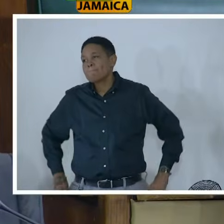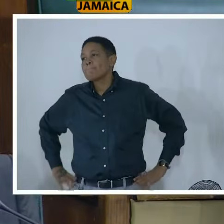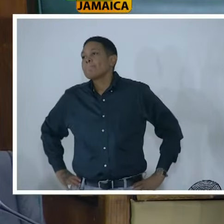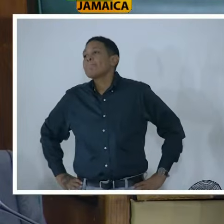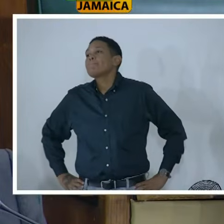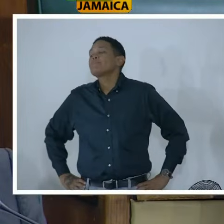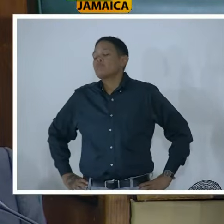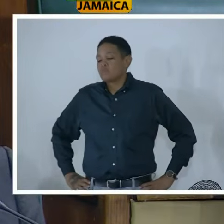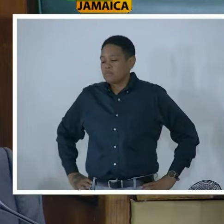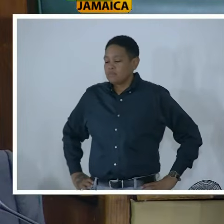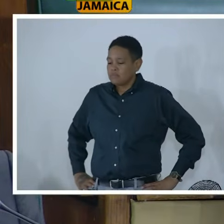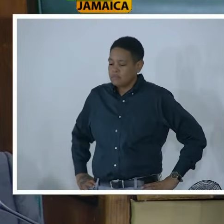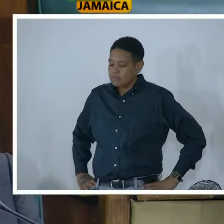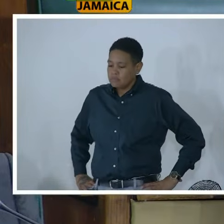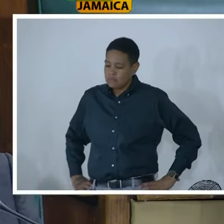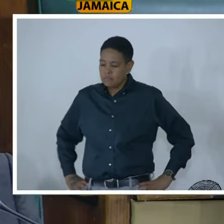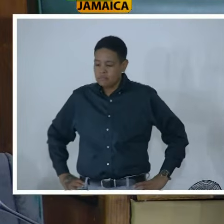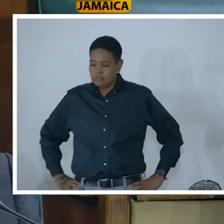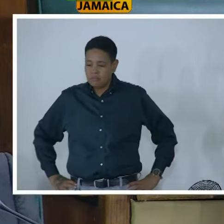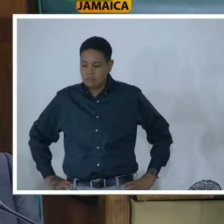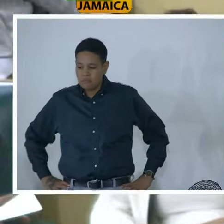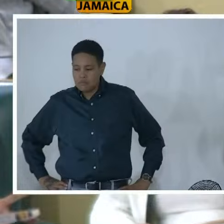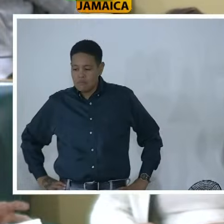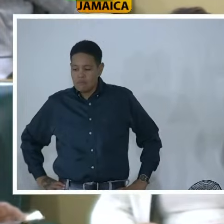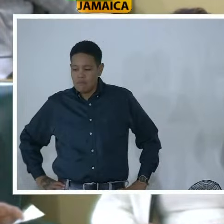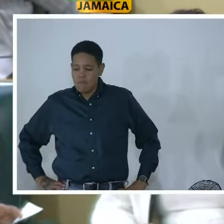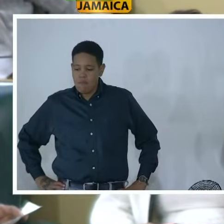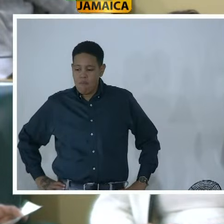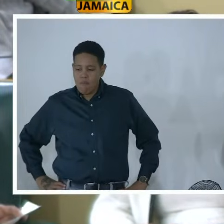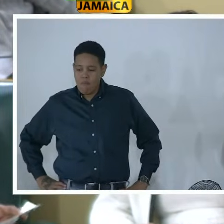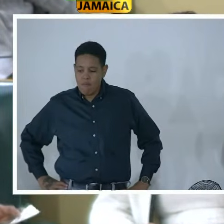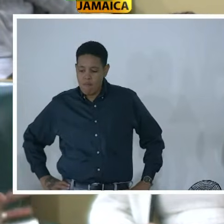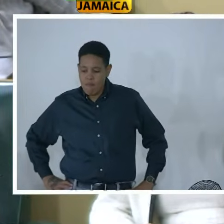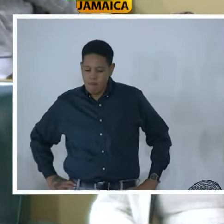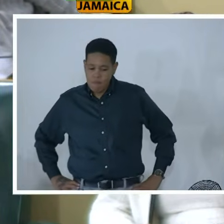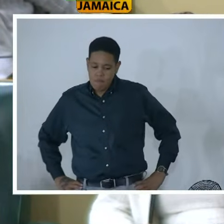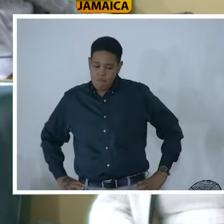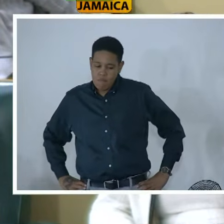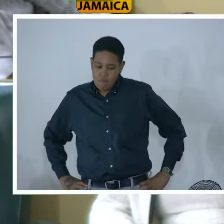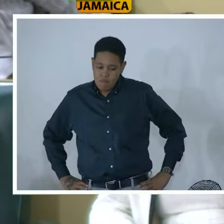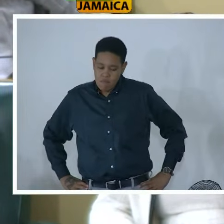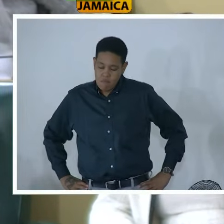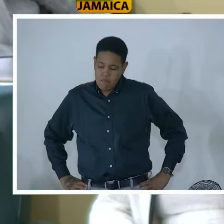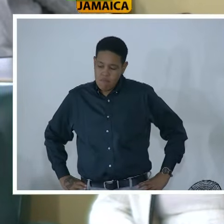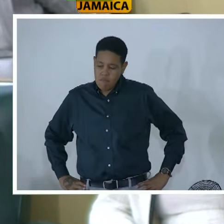standing orders to enable me to take this motion.